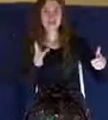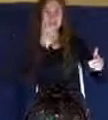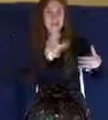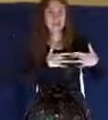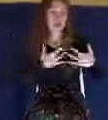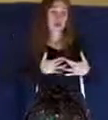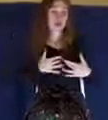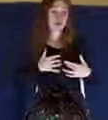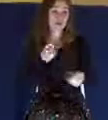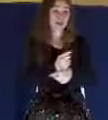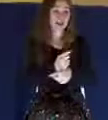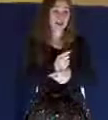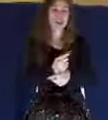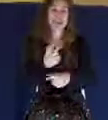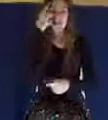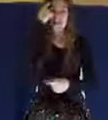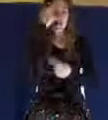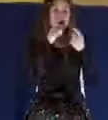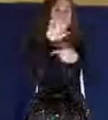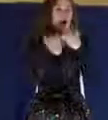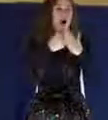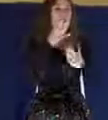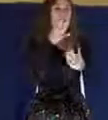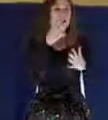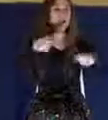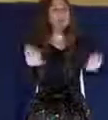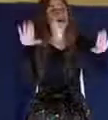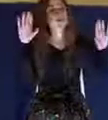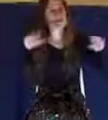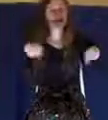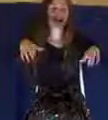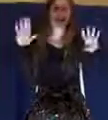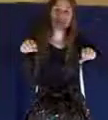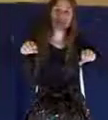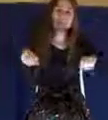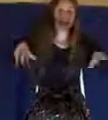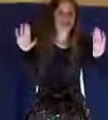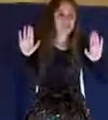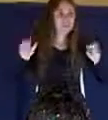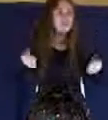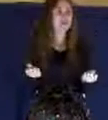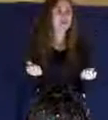about all the sacrifices that a mother makes for her children. And here again, we're reminded of a mother's heart.